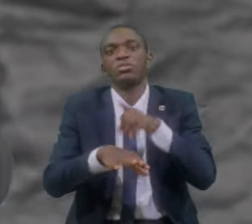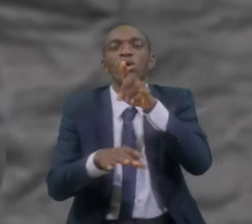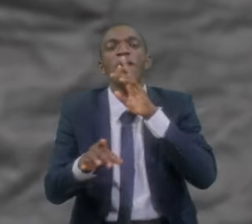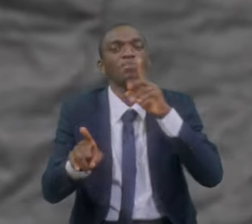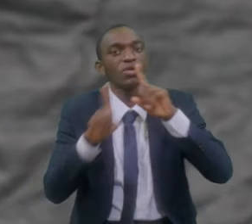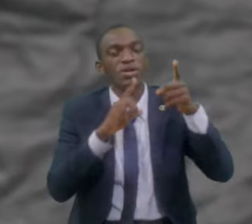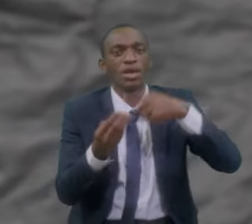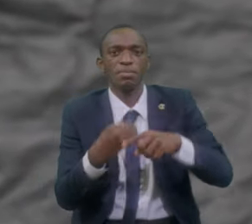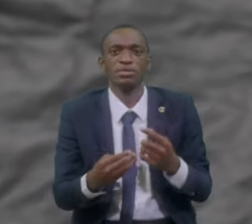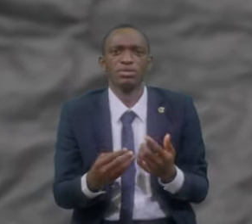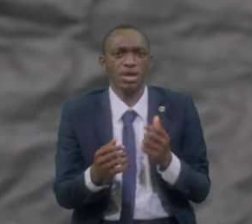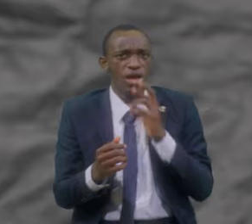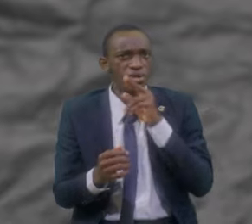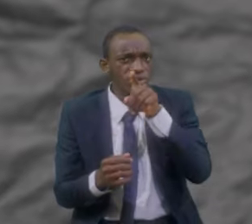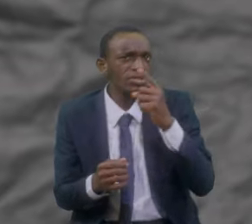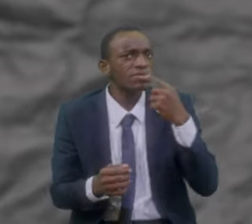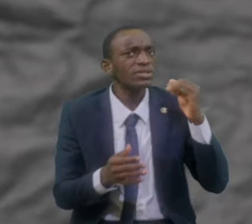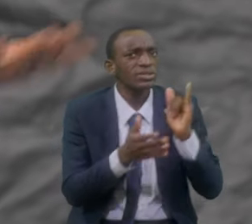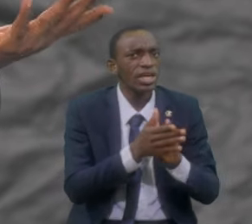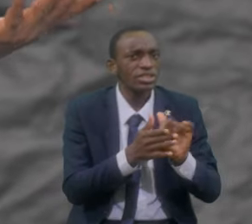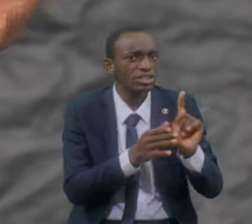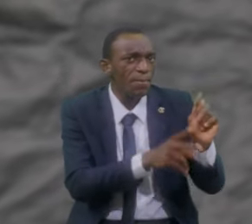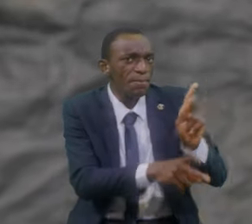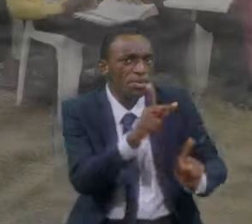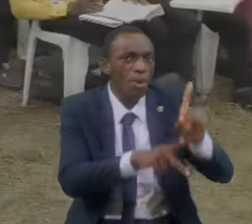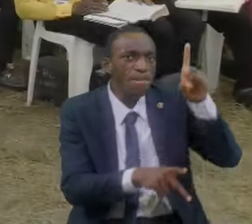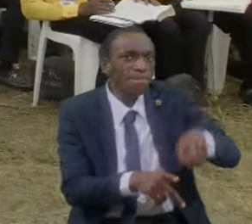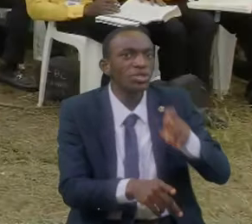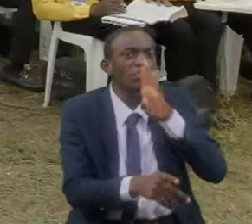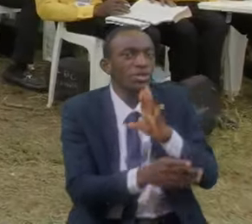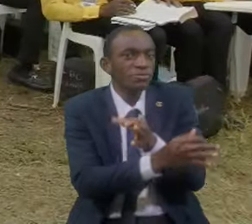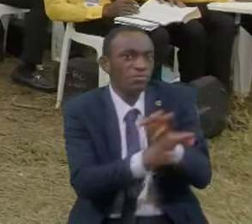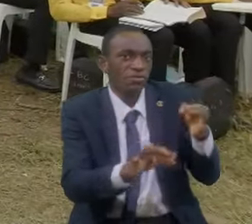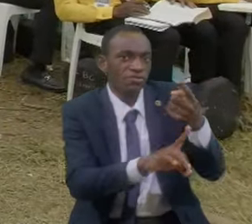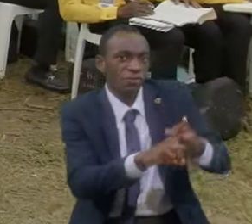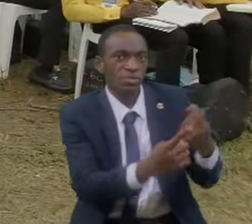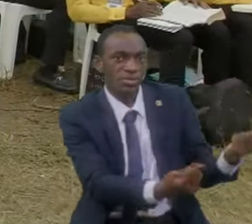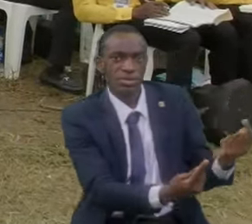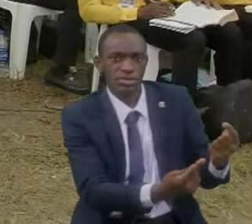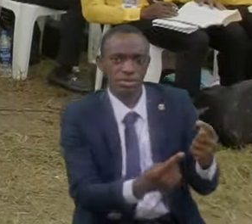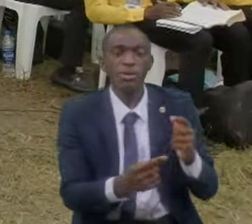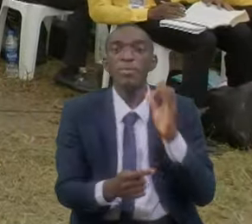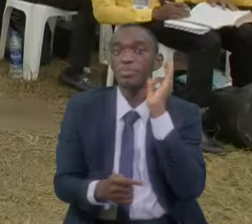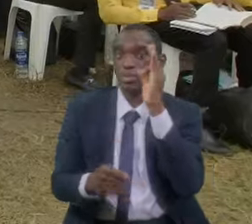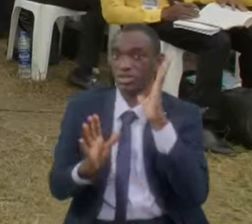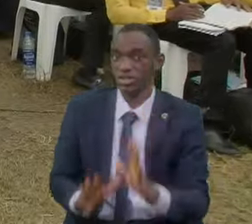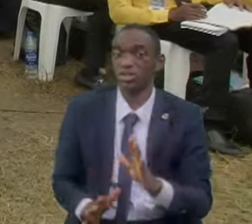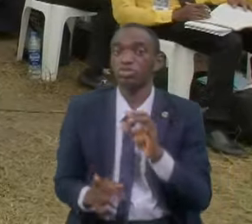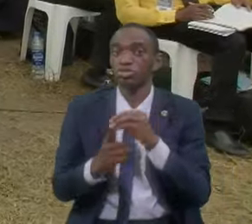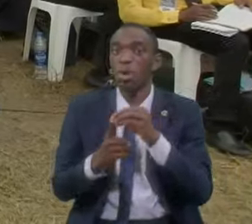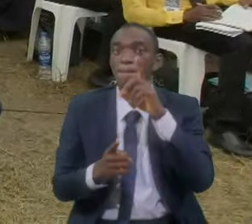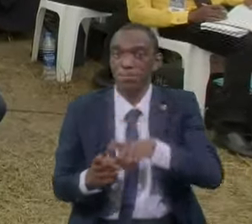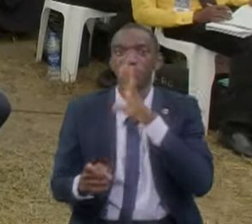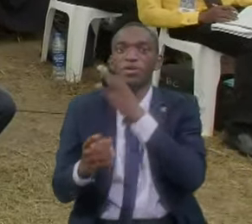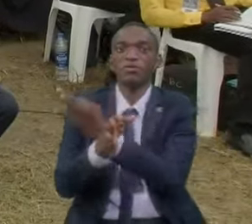congregation should be free from besetting sin? So also the preacher. So also the